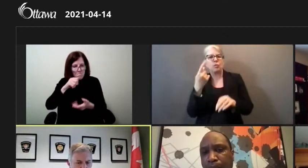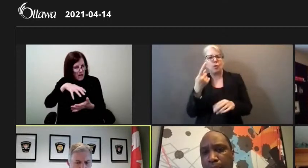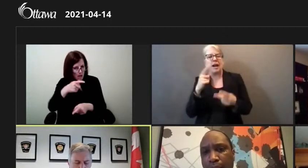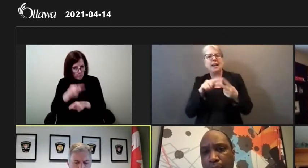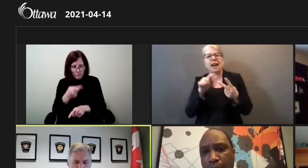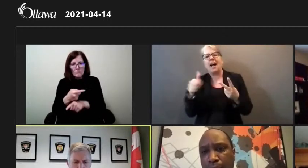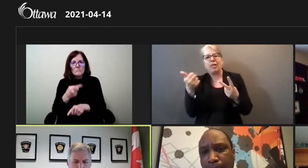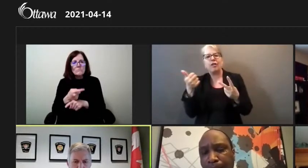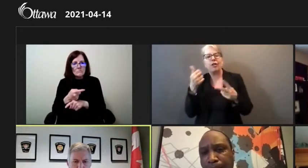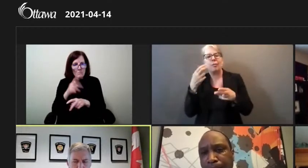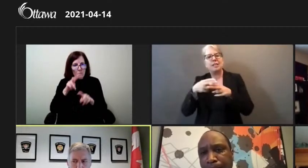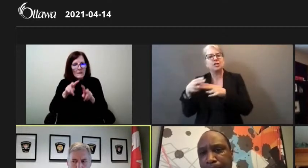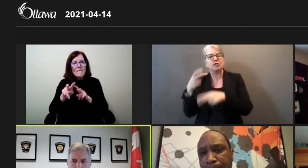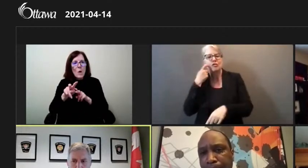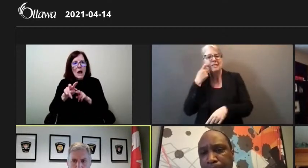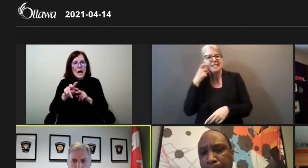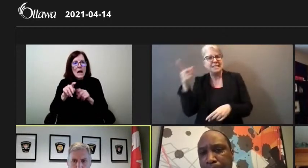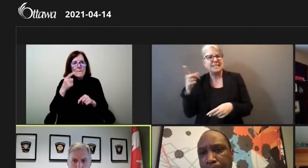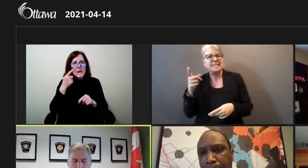mentioned this in the media recently.